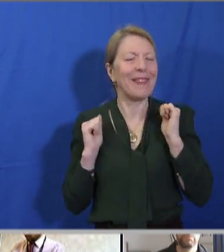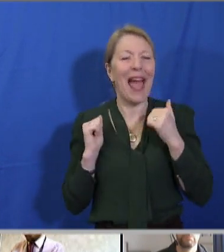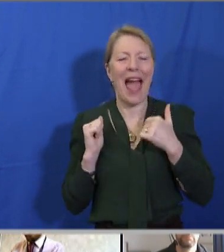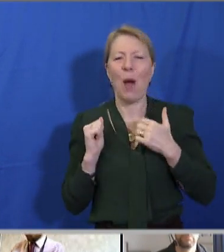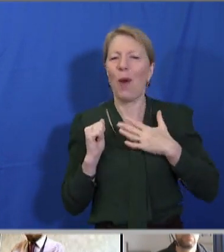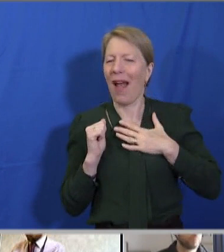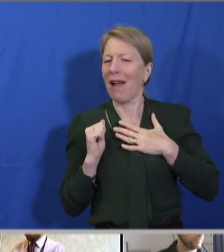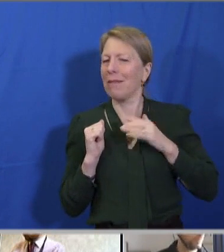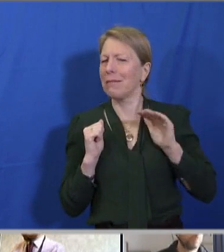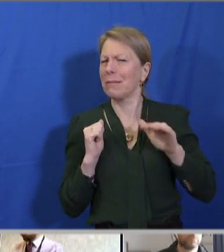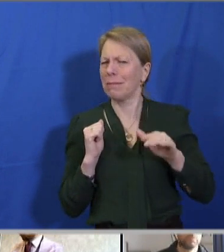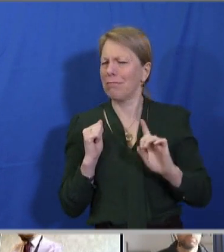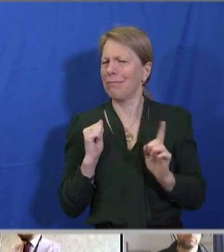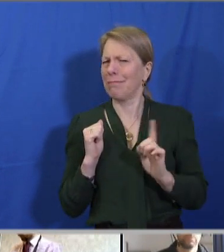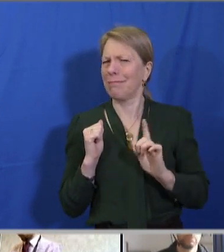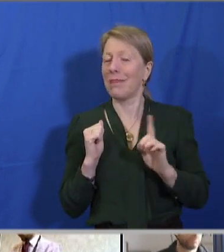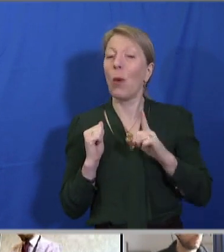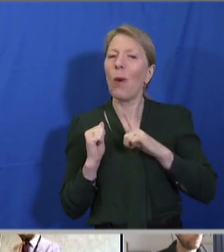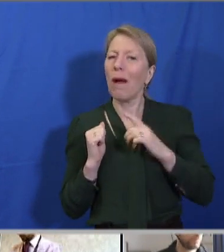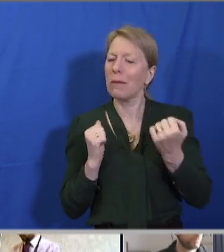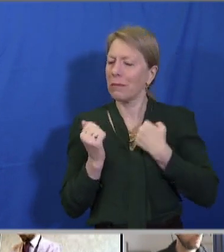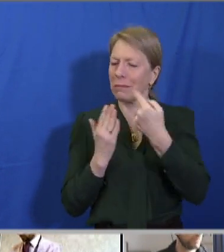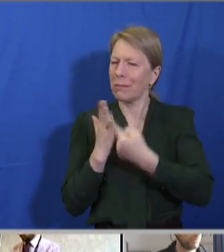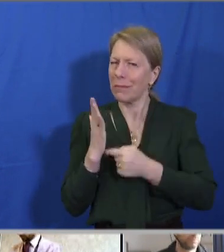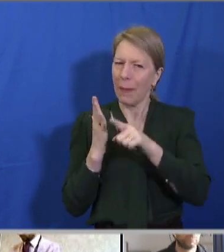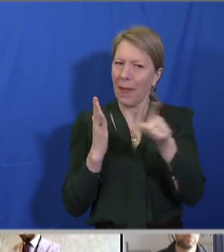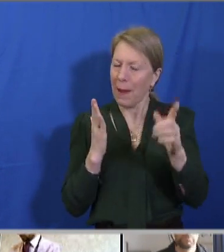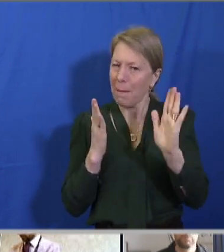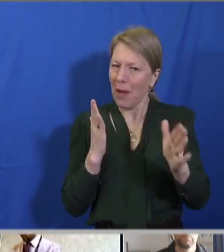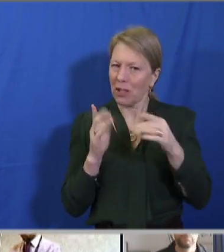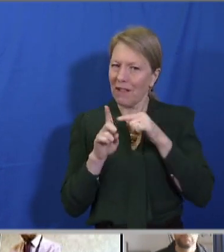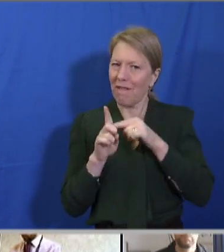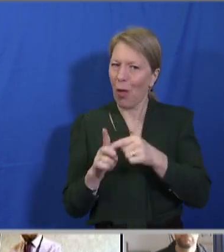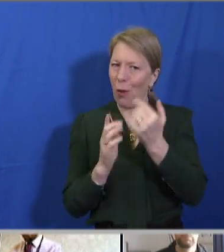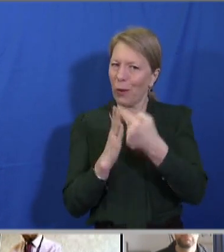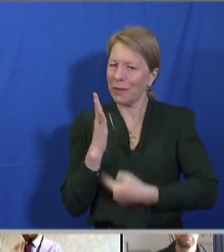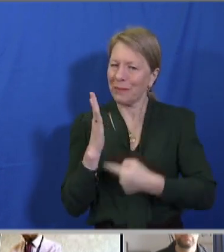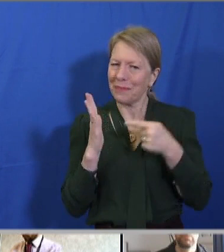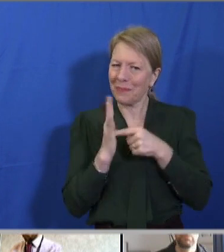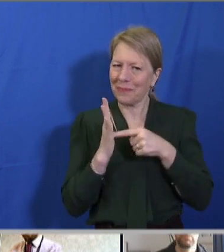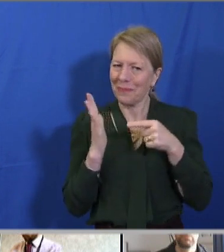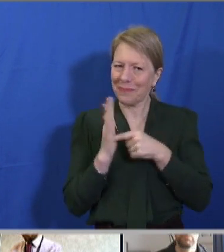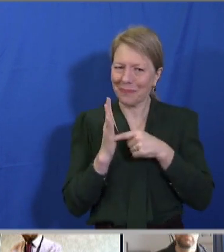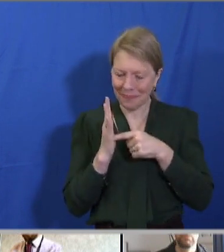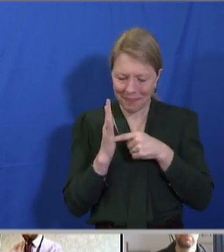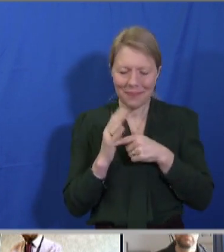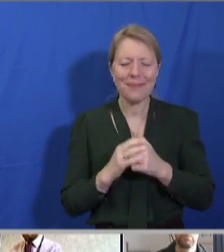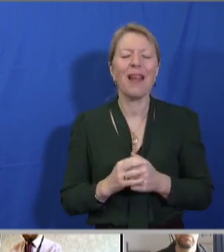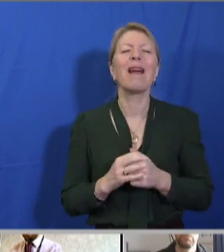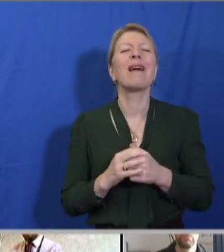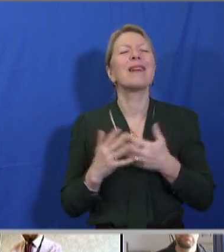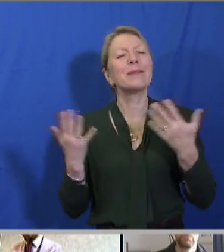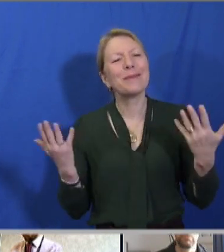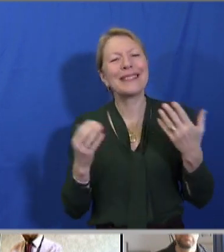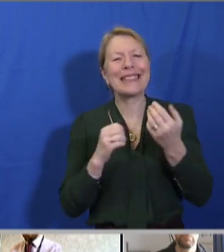up on because we have protocols that they are required to form as well. In regards to those other utility users